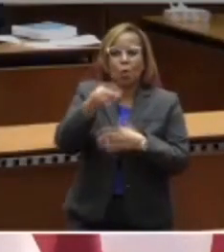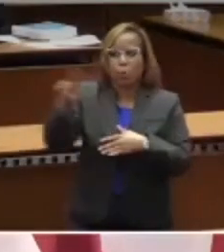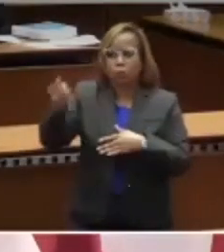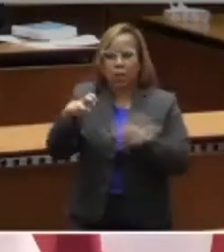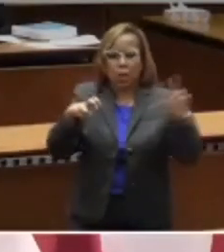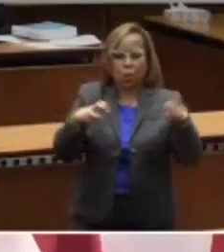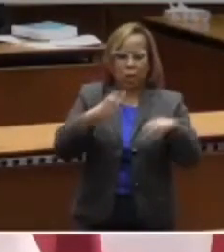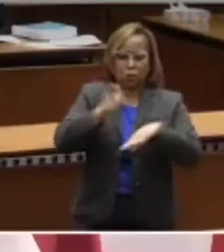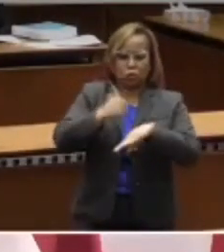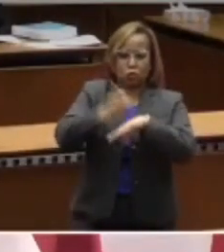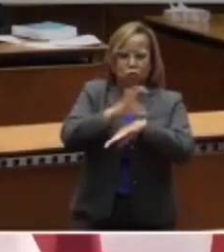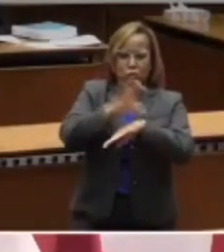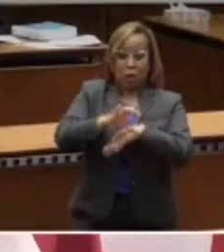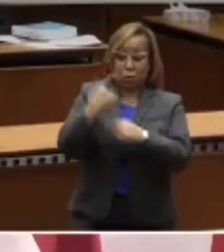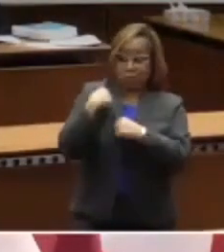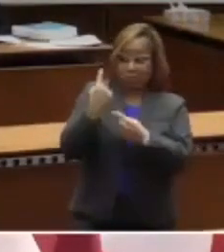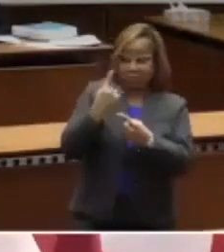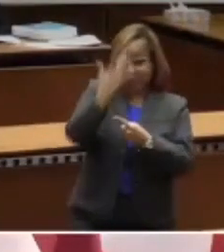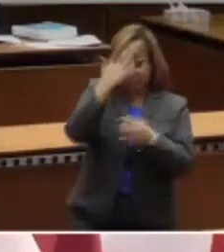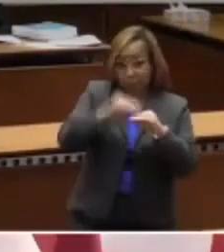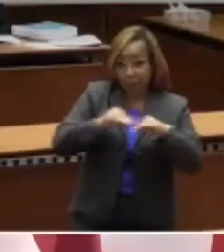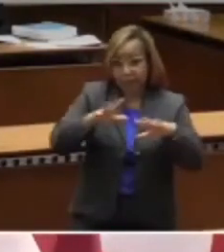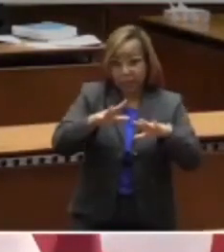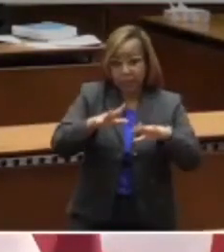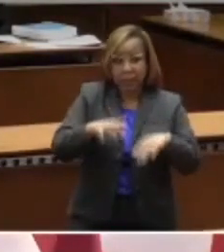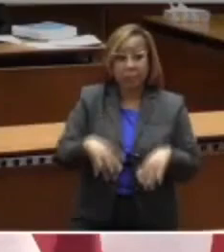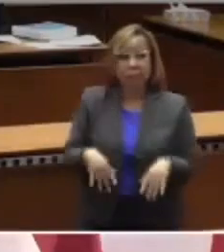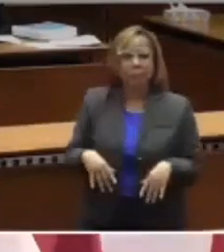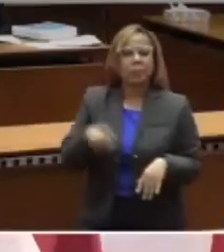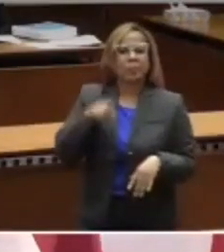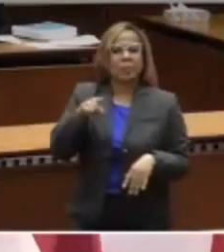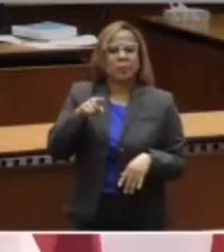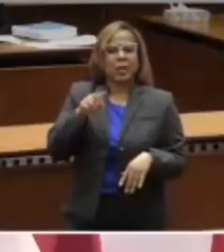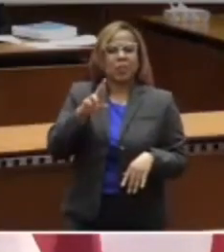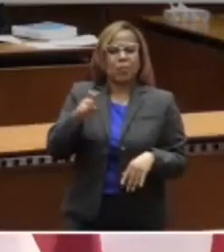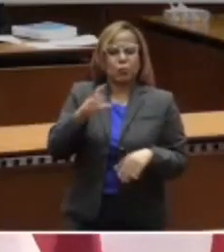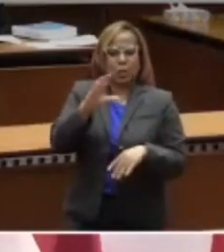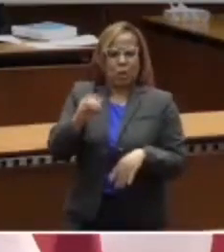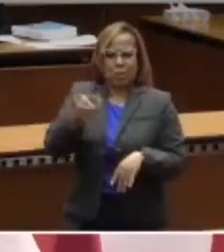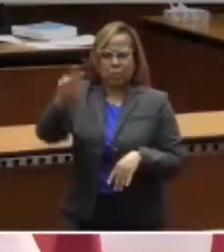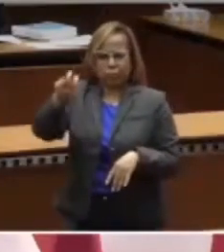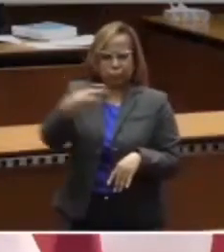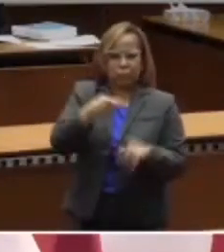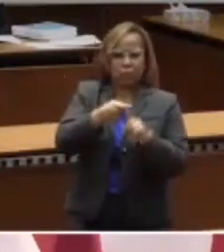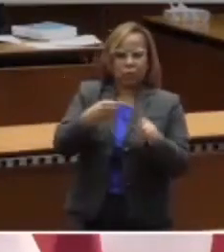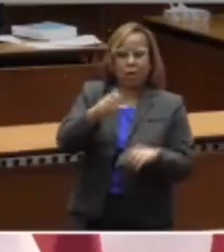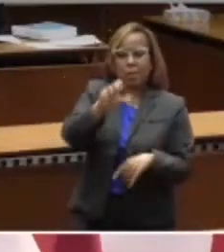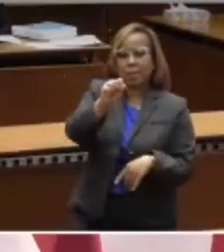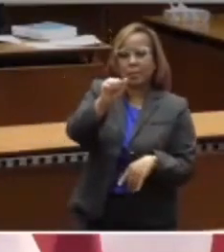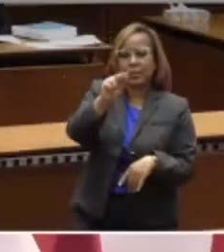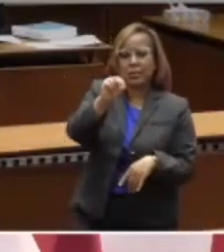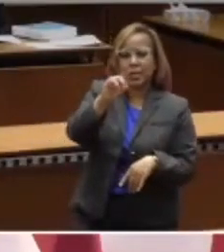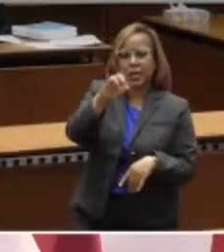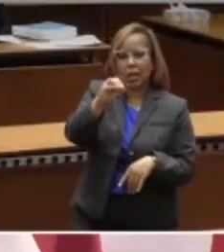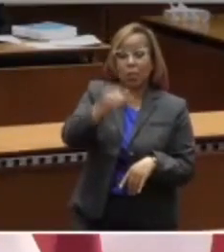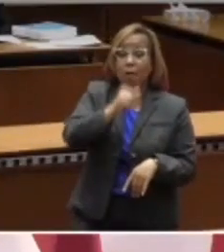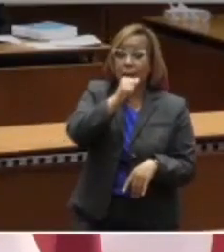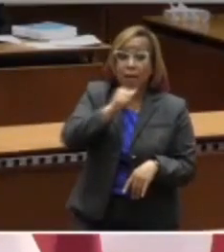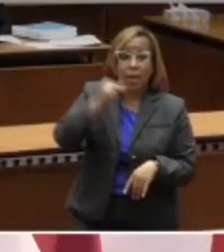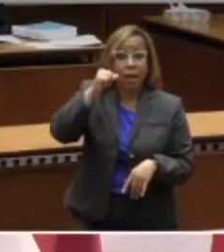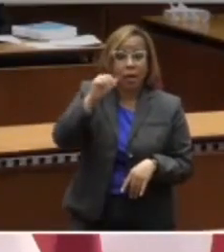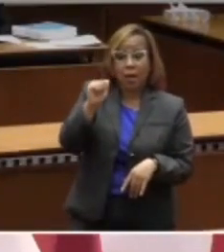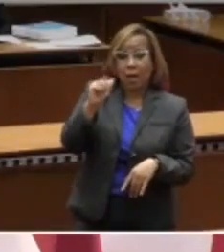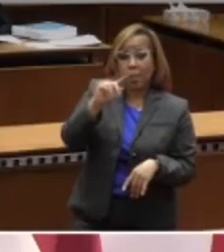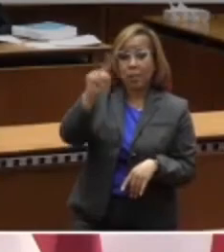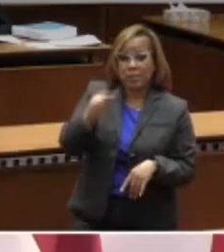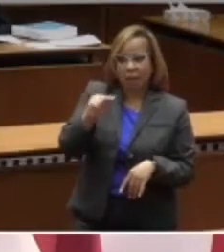relocations to Chicago since the pandemic. Yerxes Pharmaceuticals relocated from San Diego. Amazon is